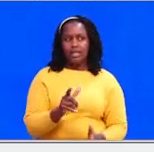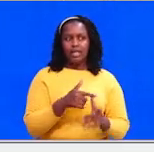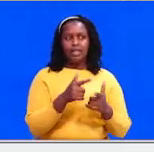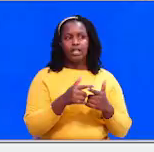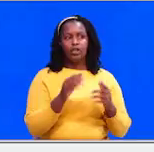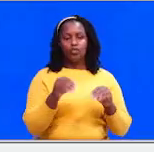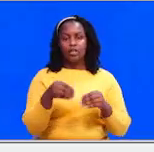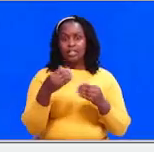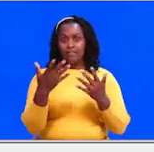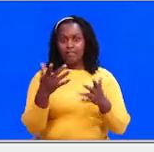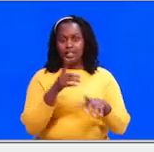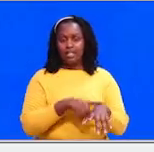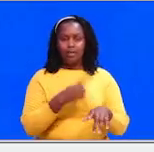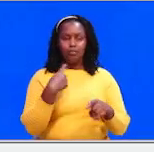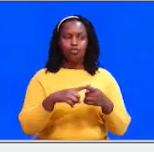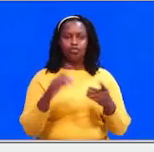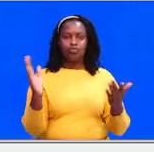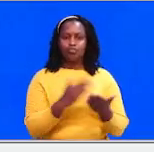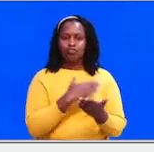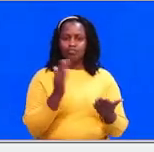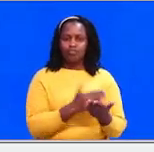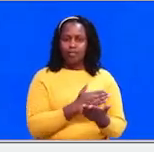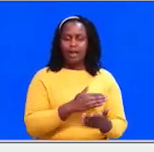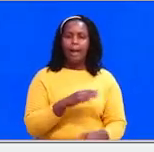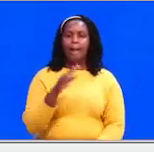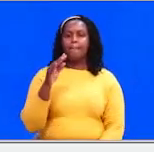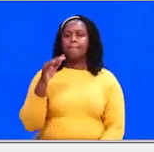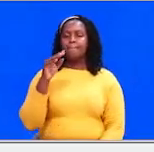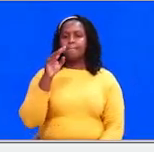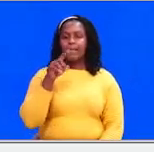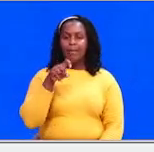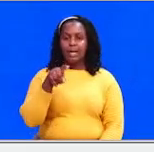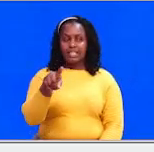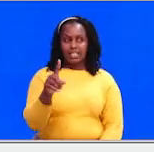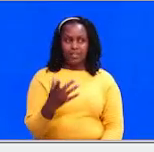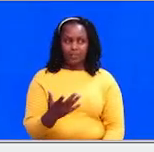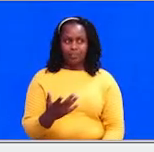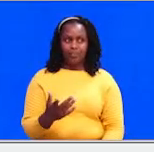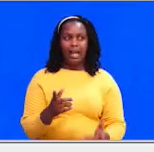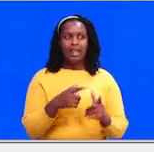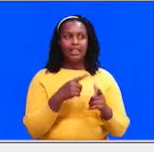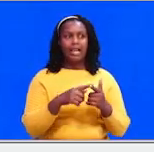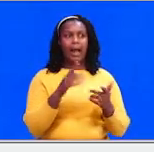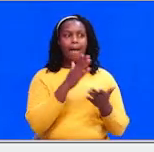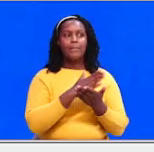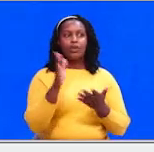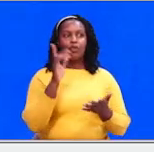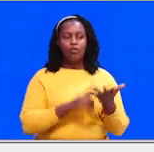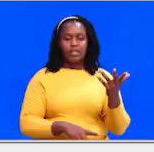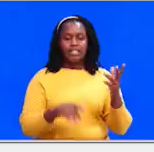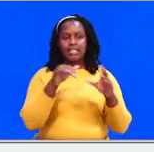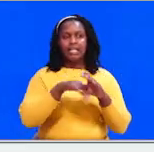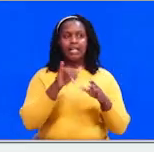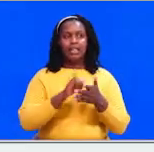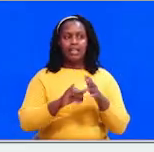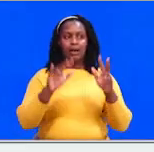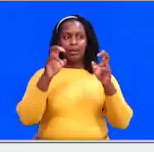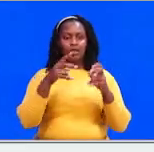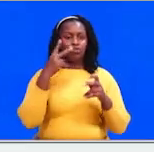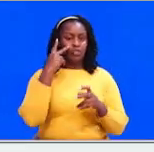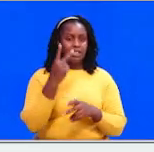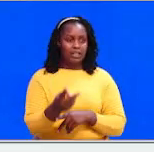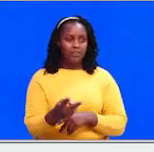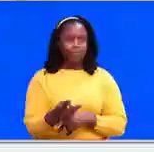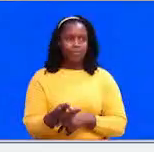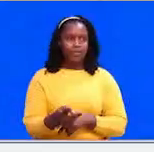the oxygen, when they mutate, the new bacteria, for them to form their mass, part of what is in the fecal matter is their food. Mm-hmm. So